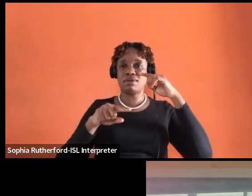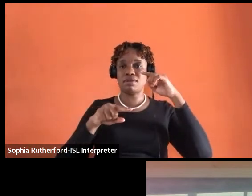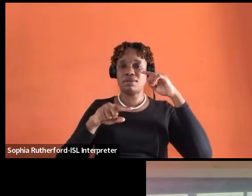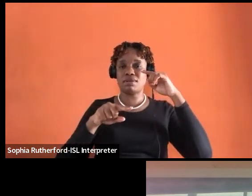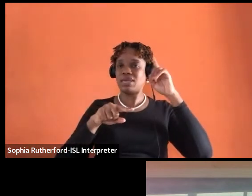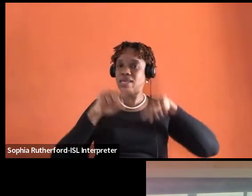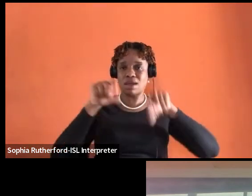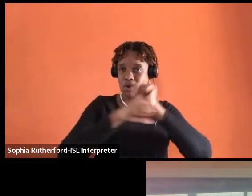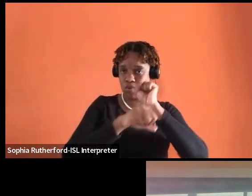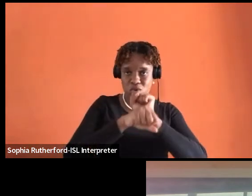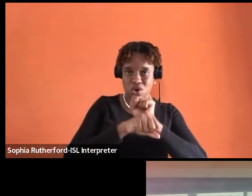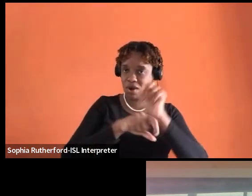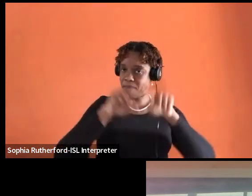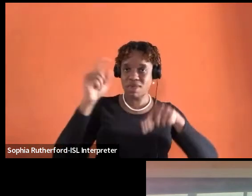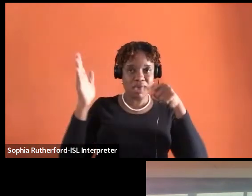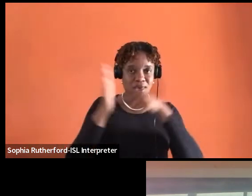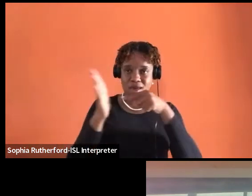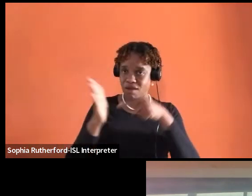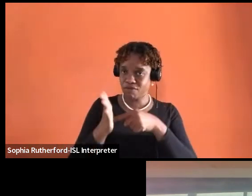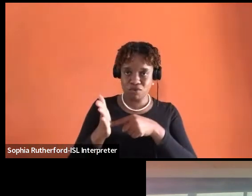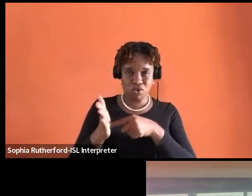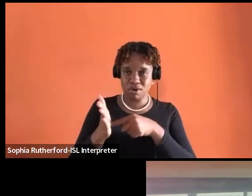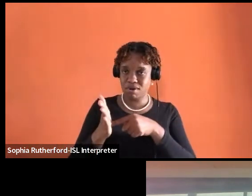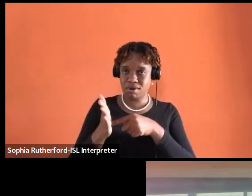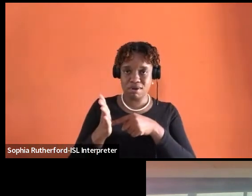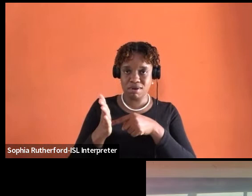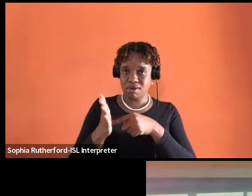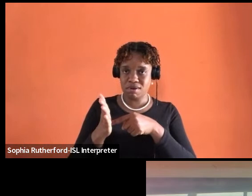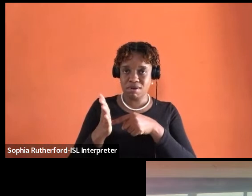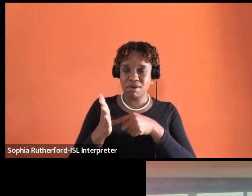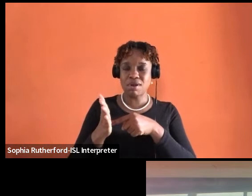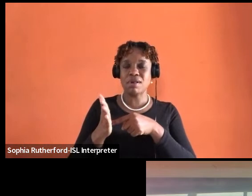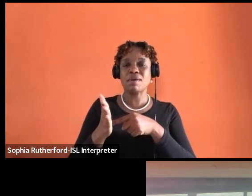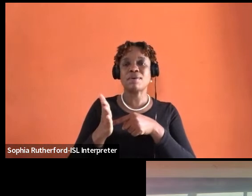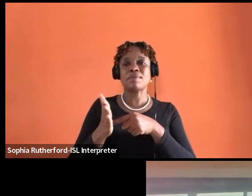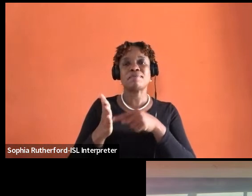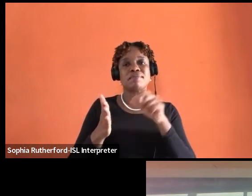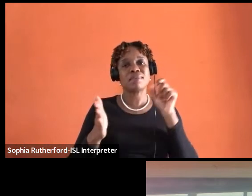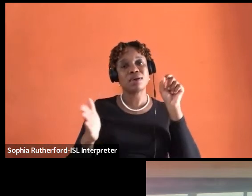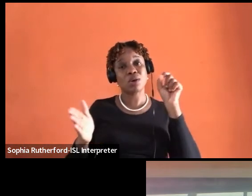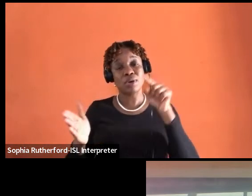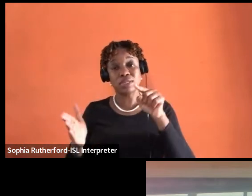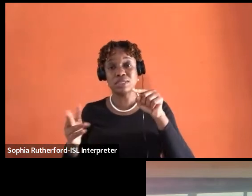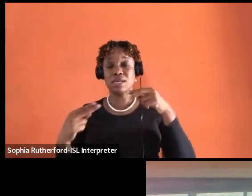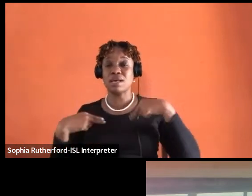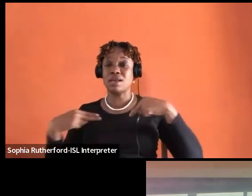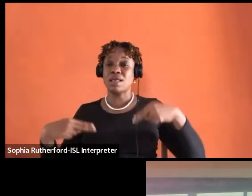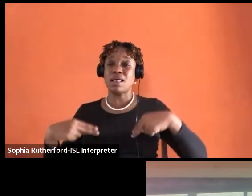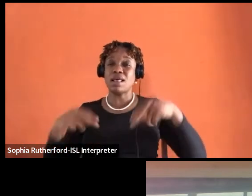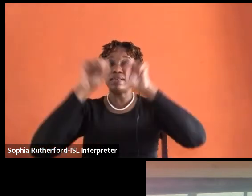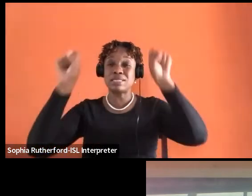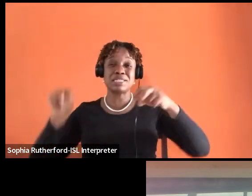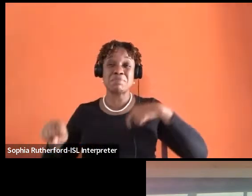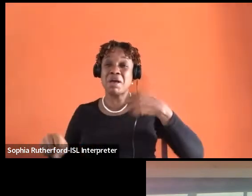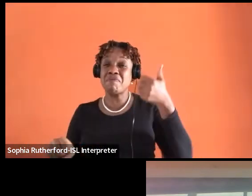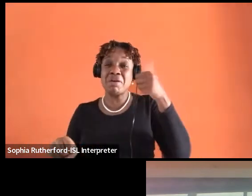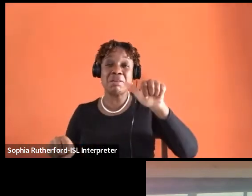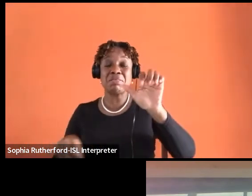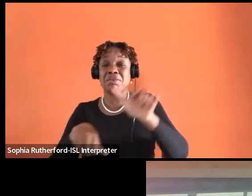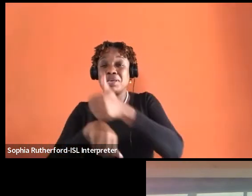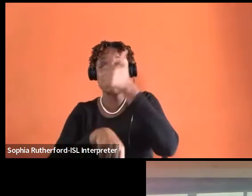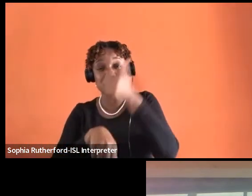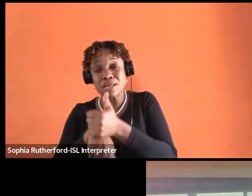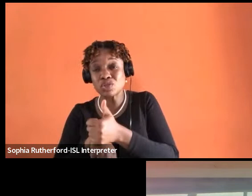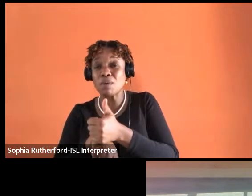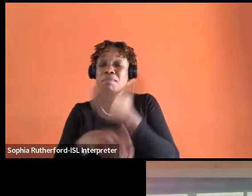child that I have? What is out there for me that I can look forward to, whether it's in the health system, whether it's support group